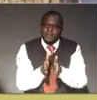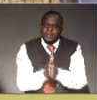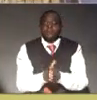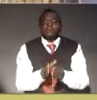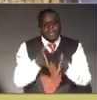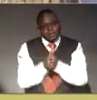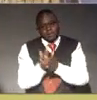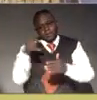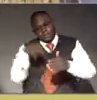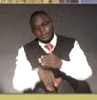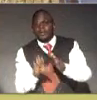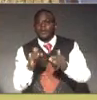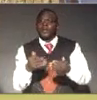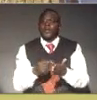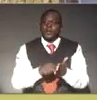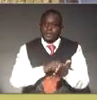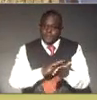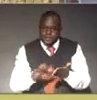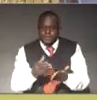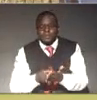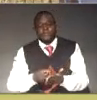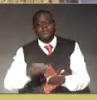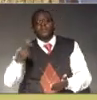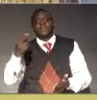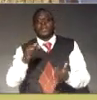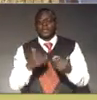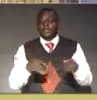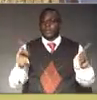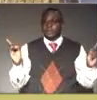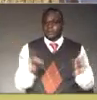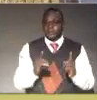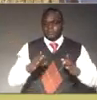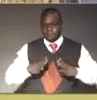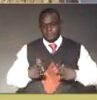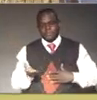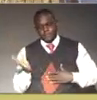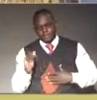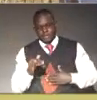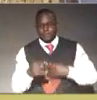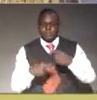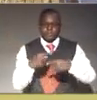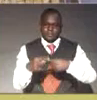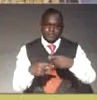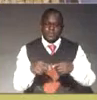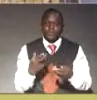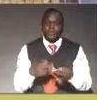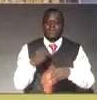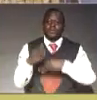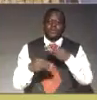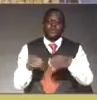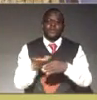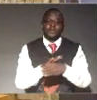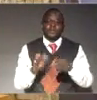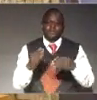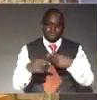delving deeper into what Holy Thursday is. And we'll now be taking a very, very short break, and we'll be returning with what's happening in the world of business.